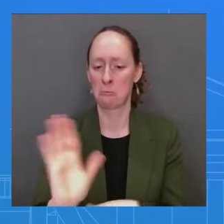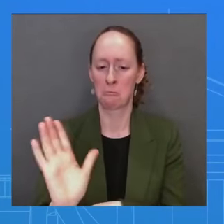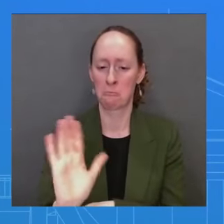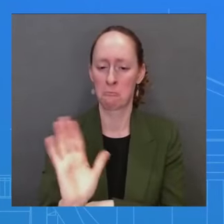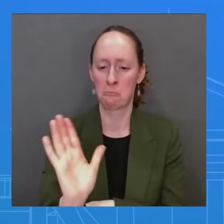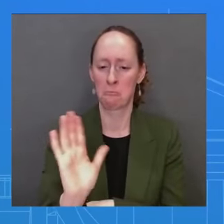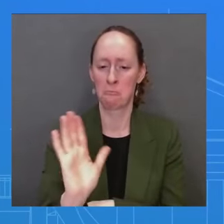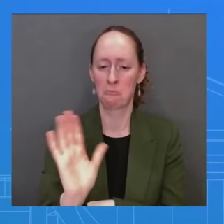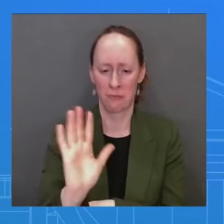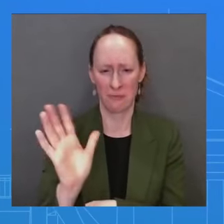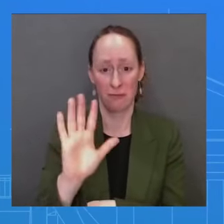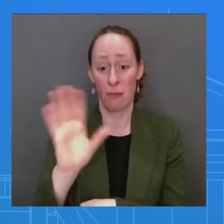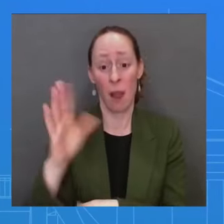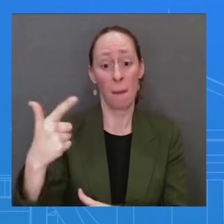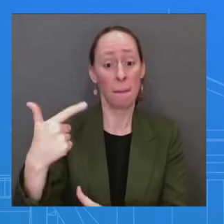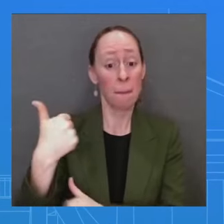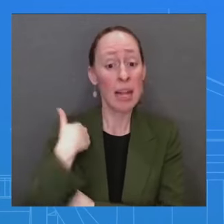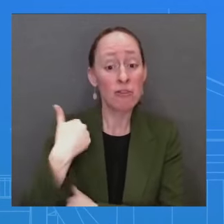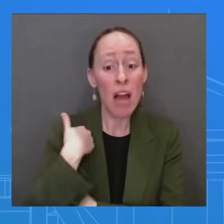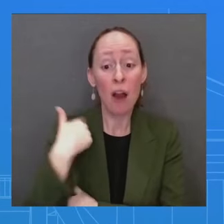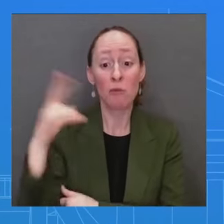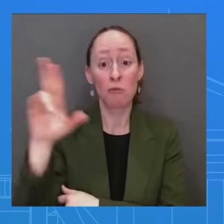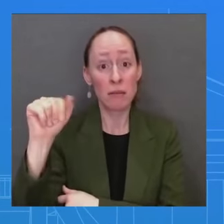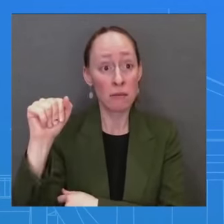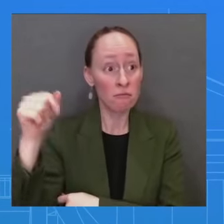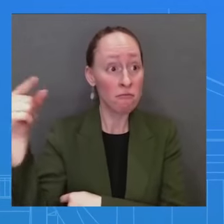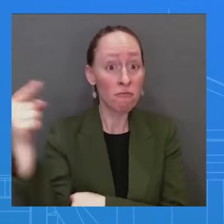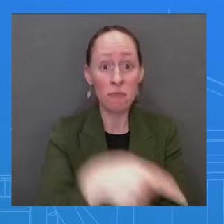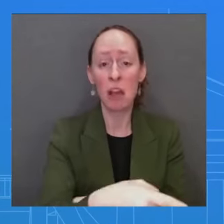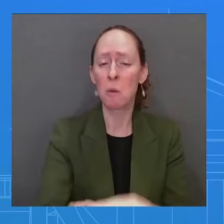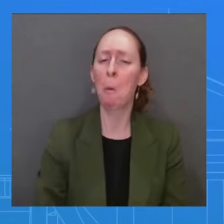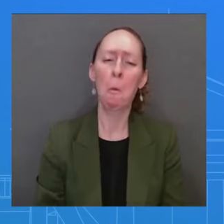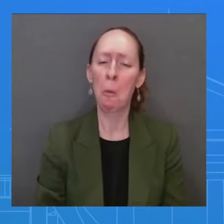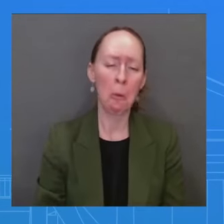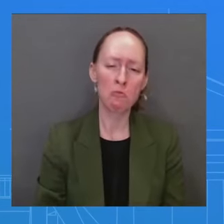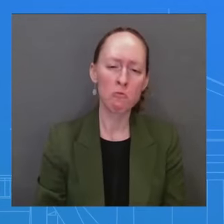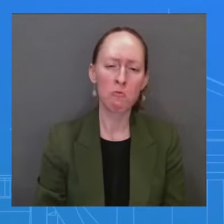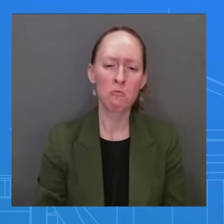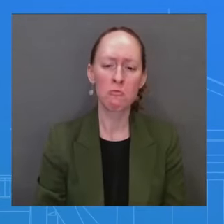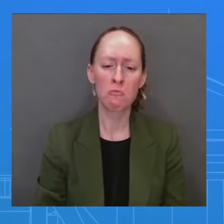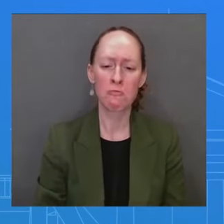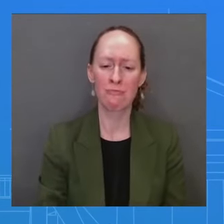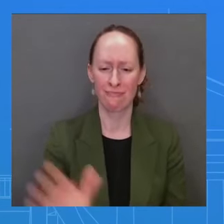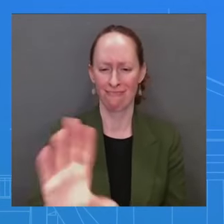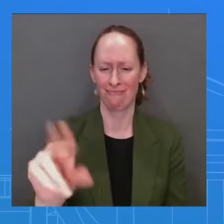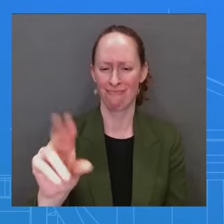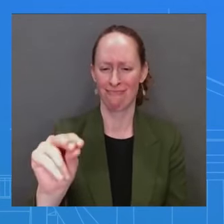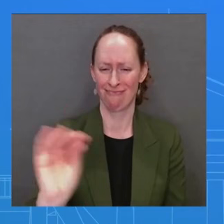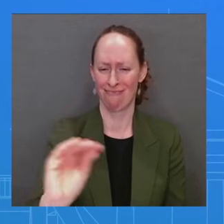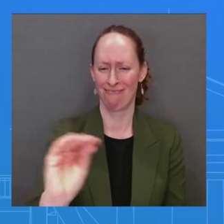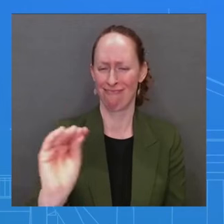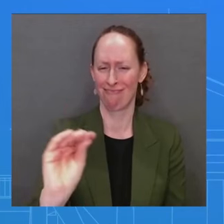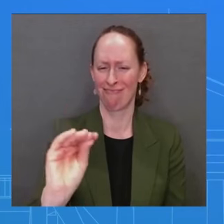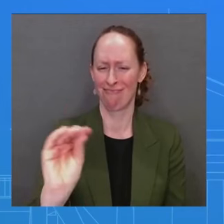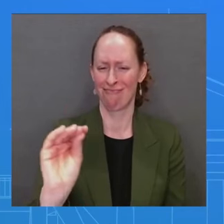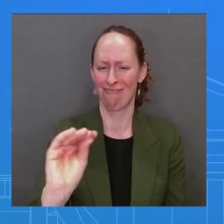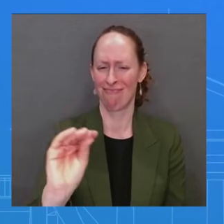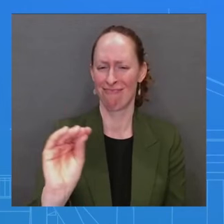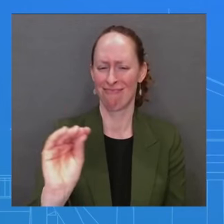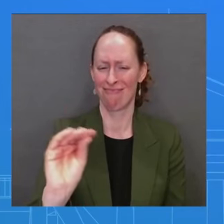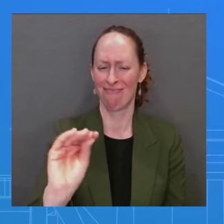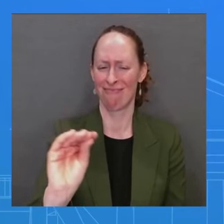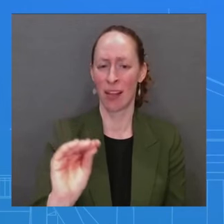anything like that. There's no plans for that, and we ought to just kill that right now. But certainly, we were willing to talk with the government of Ecuador about what they might